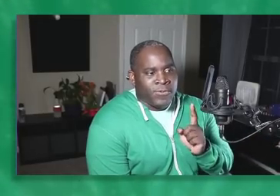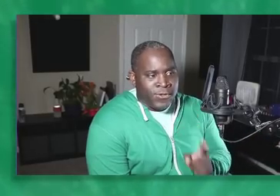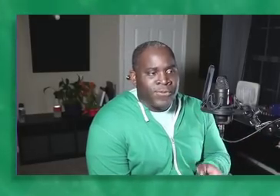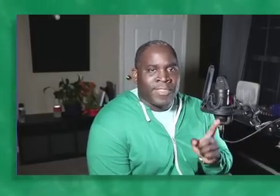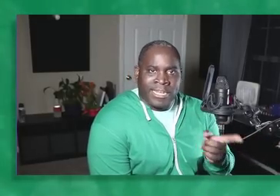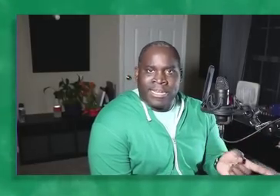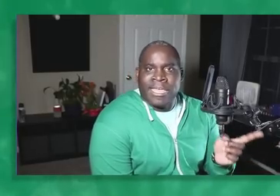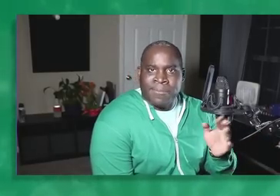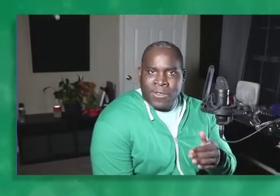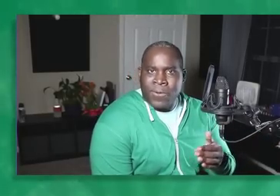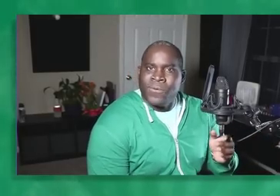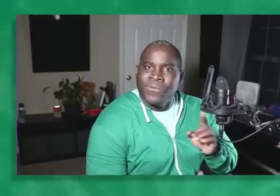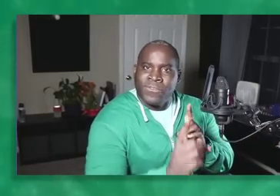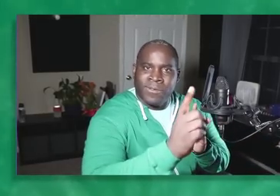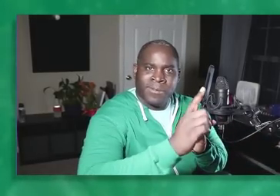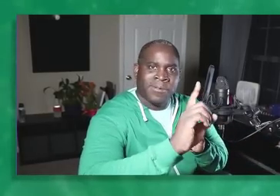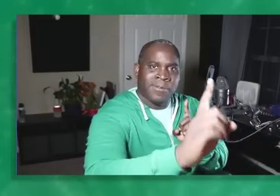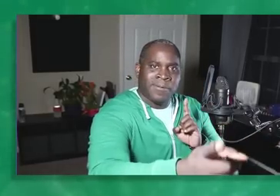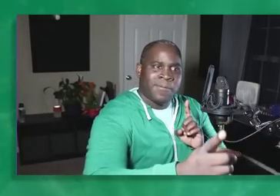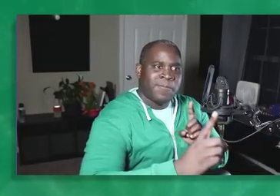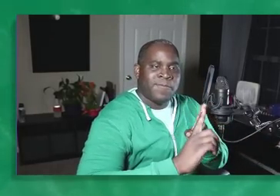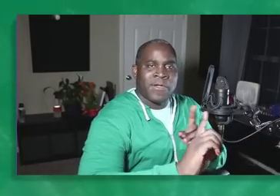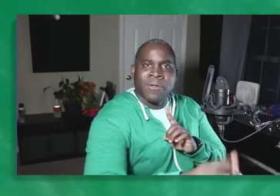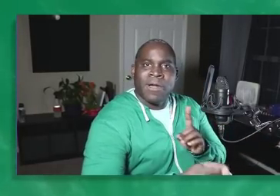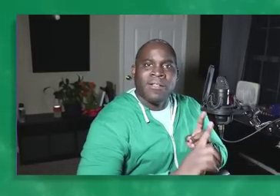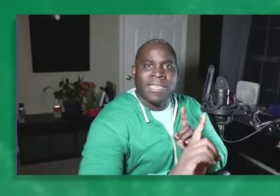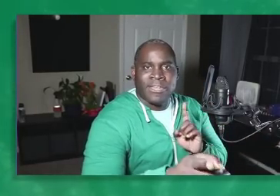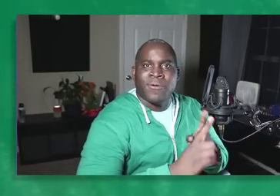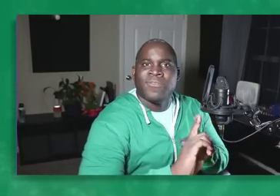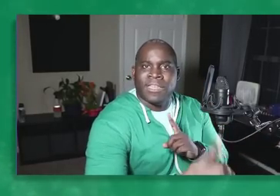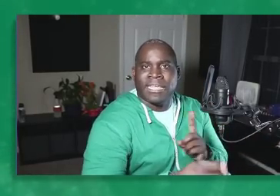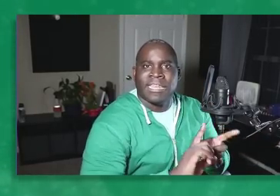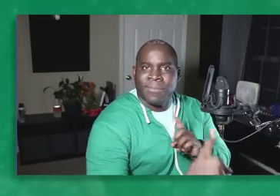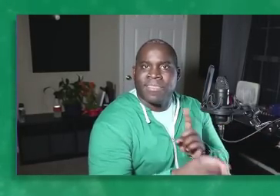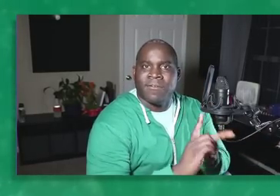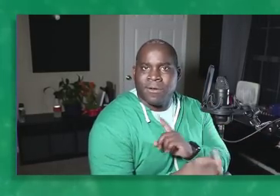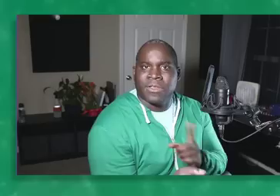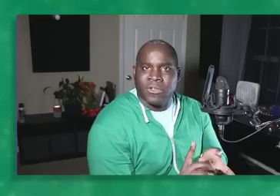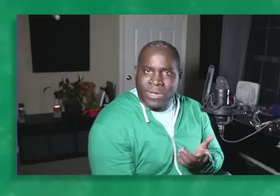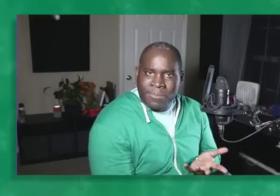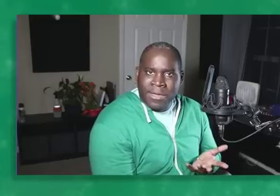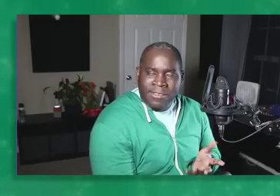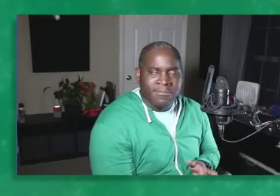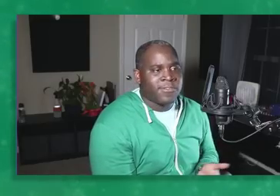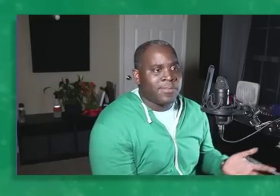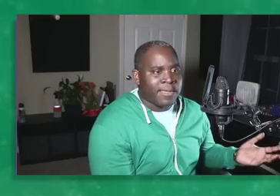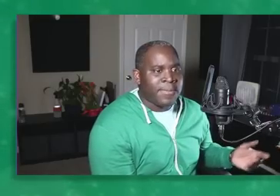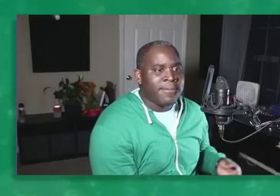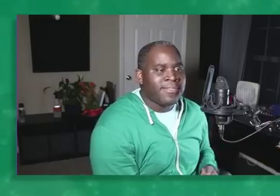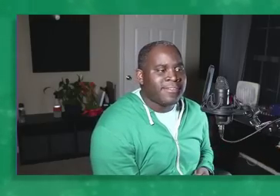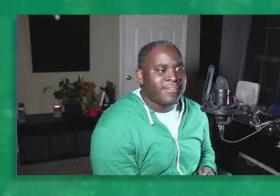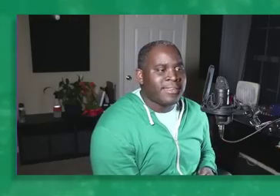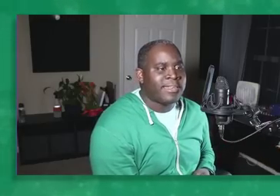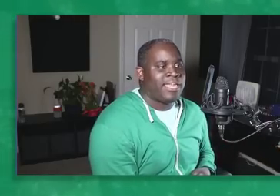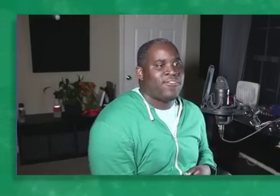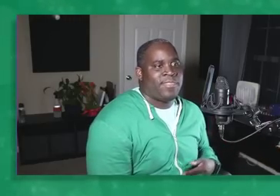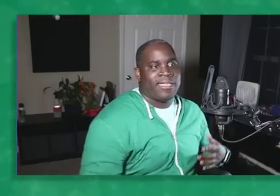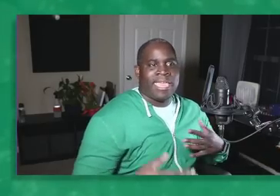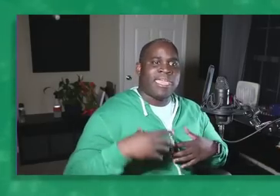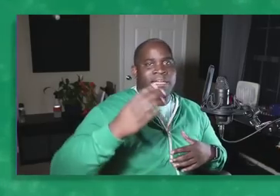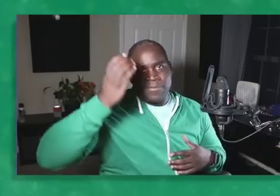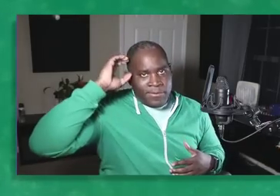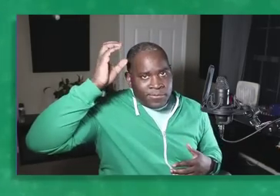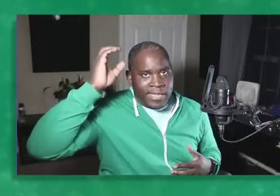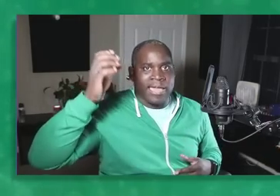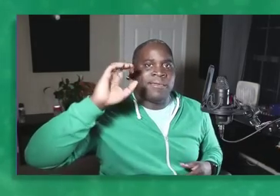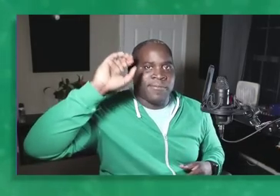person who's using the nickname knows very well and knows the nickname that they already agreed upon. So like maybe this is an indication like,